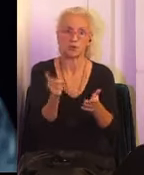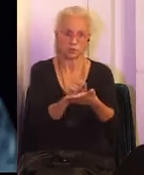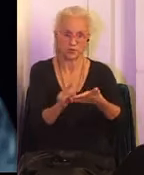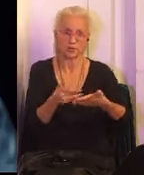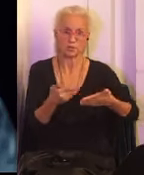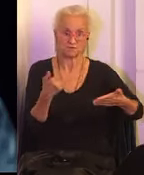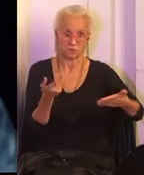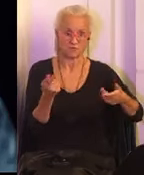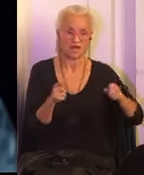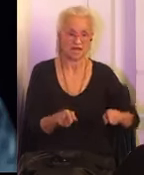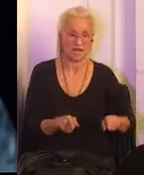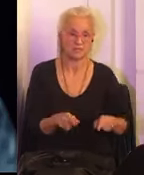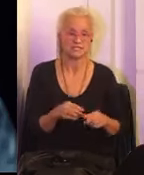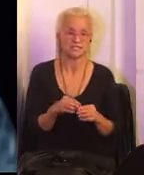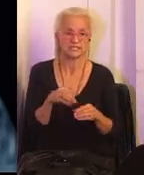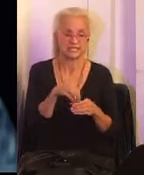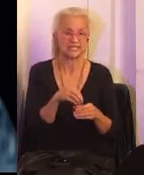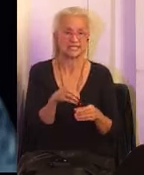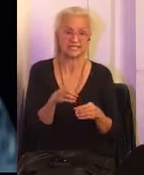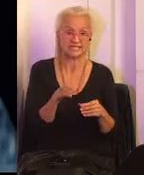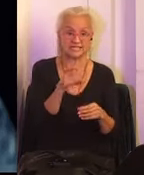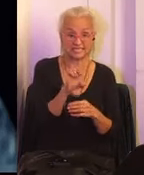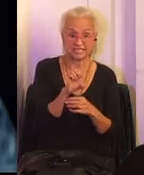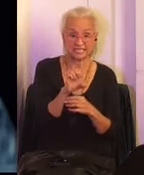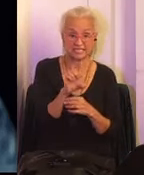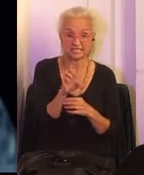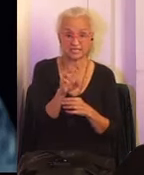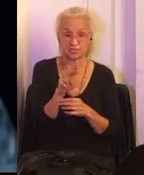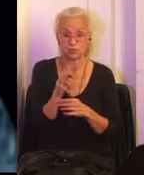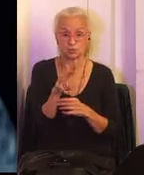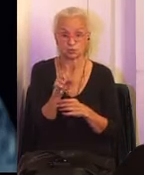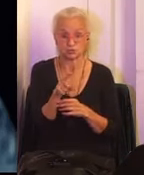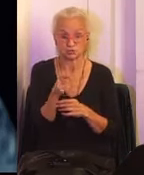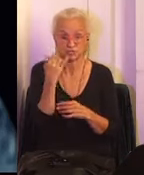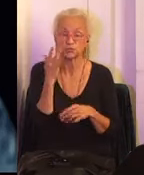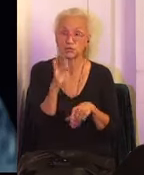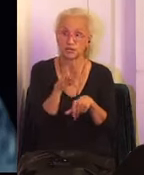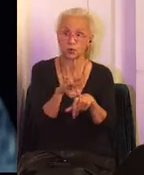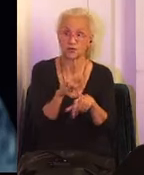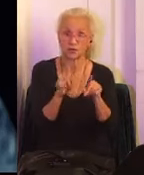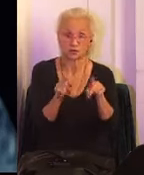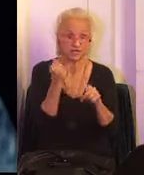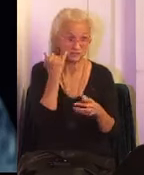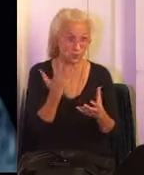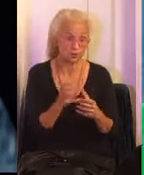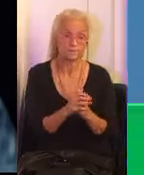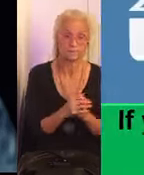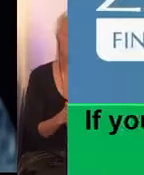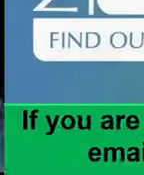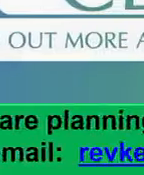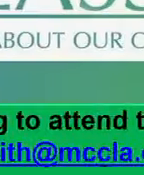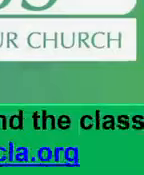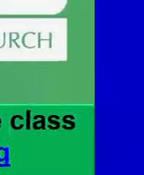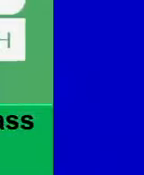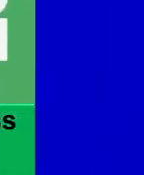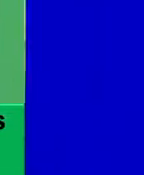before that happens, and in our e-news, so that you can get there if you want to.